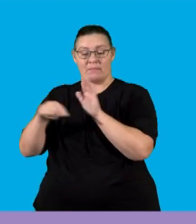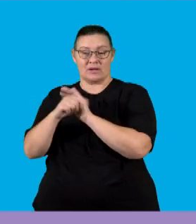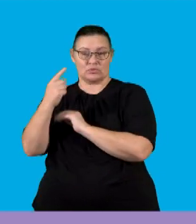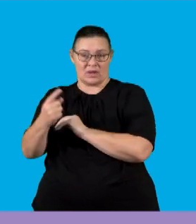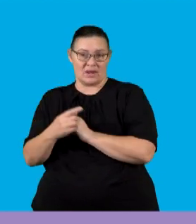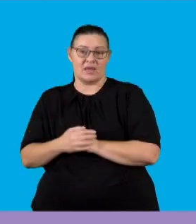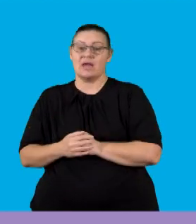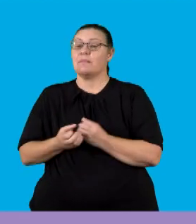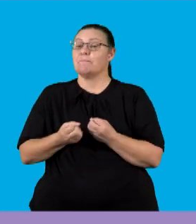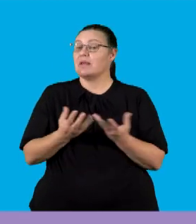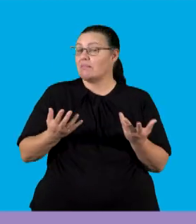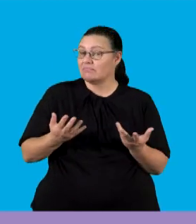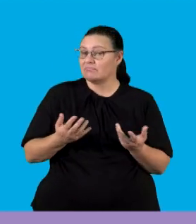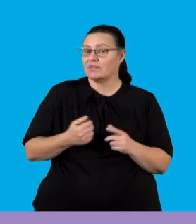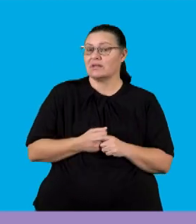getting